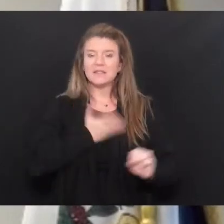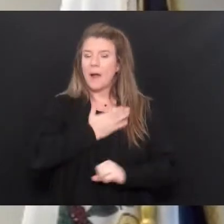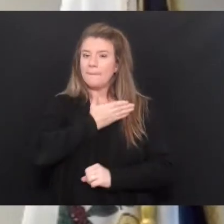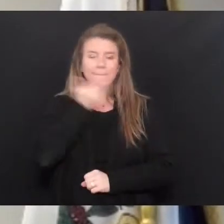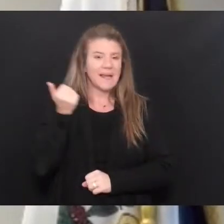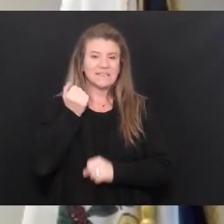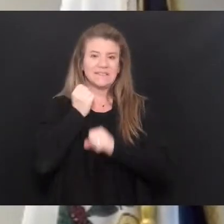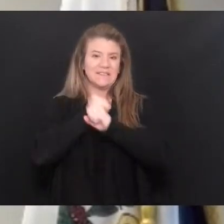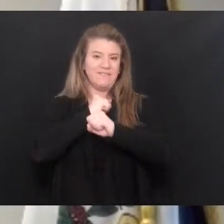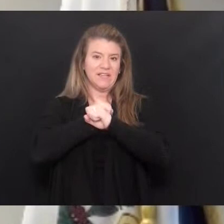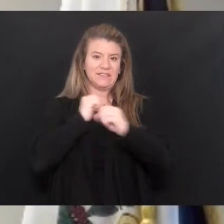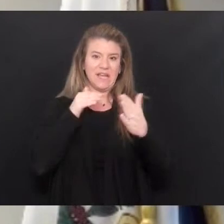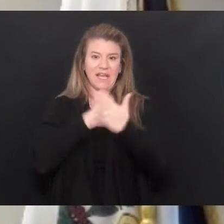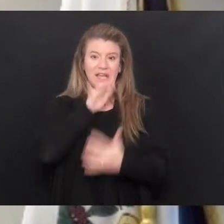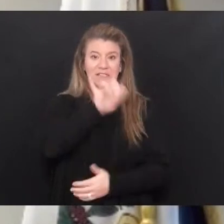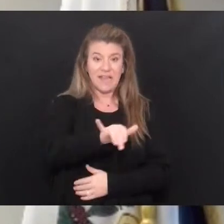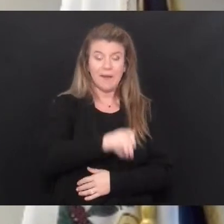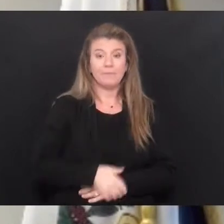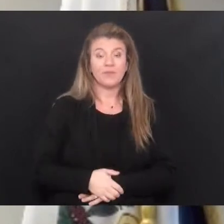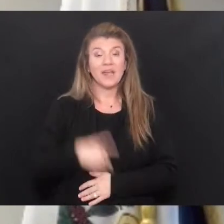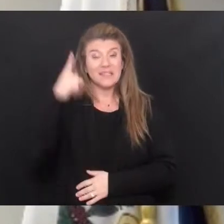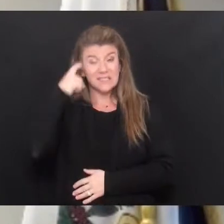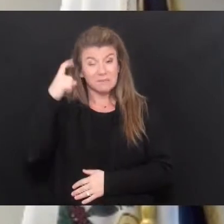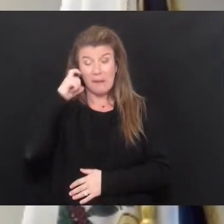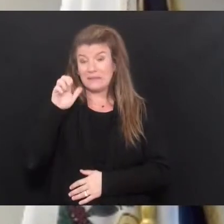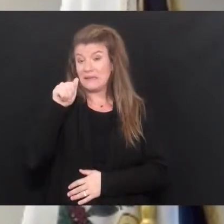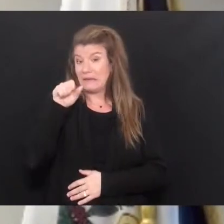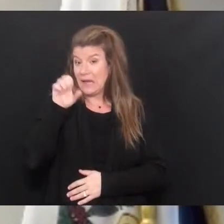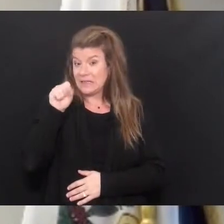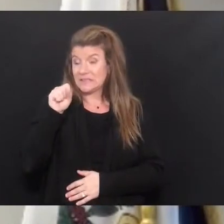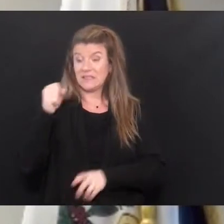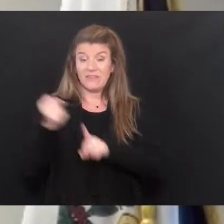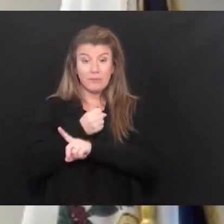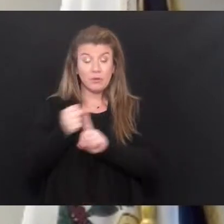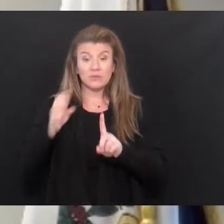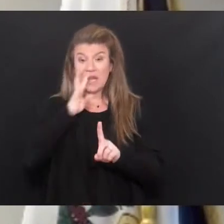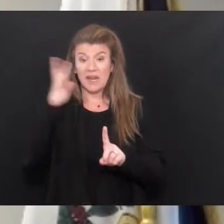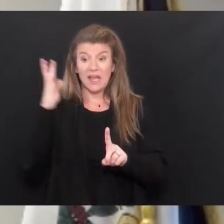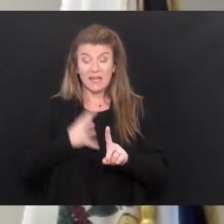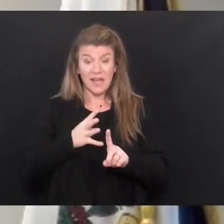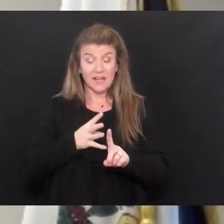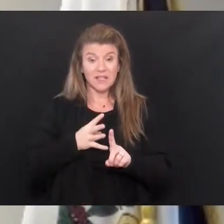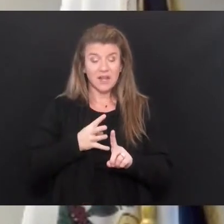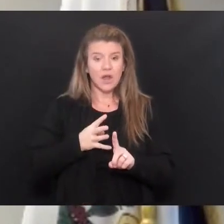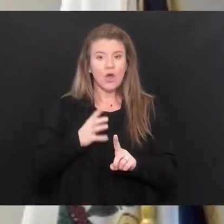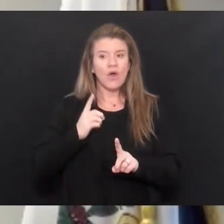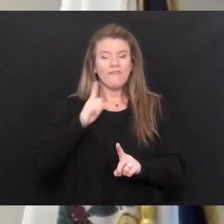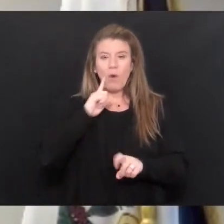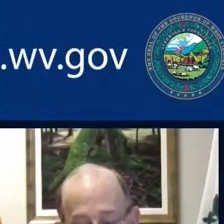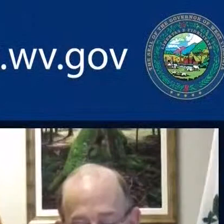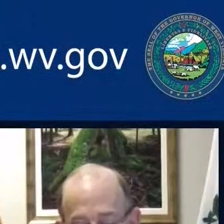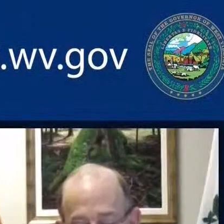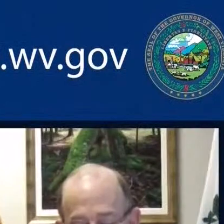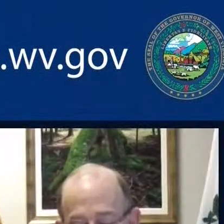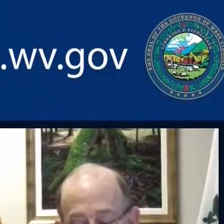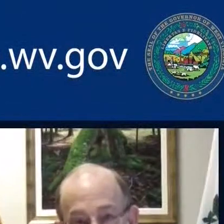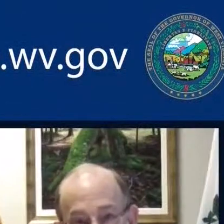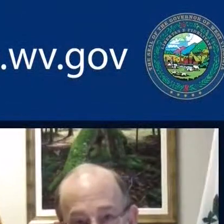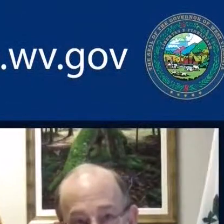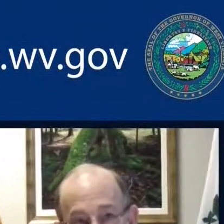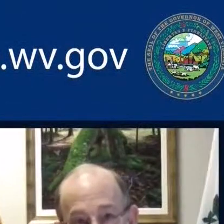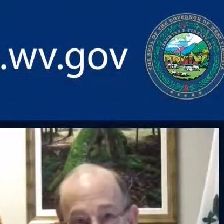families. Suspected cases of abuse and neglect of a child or a vulnerable adult should be reported to